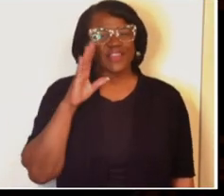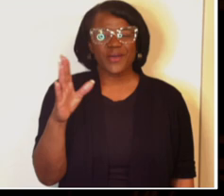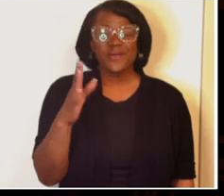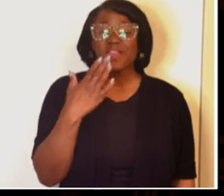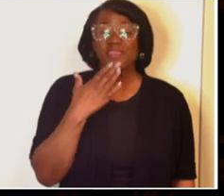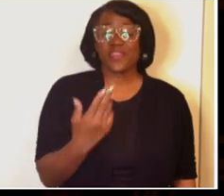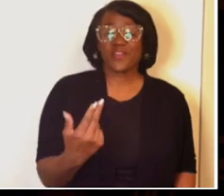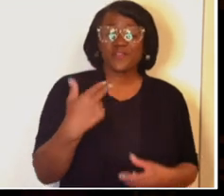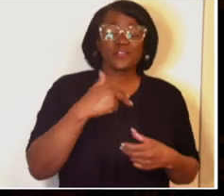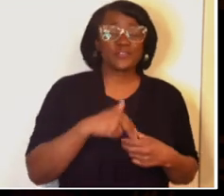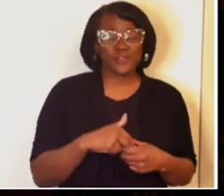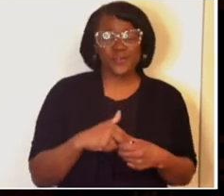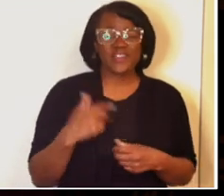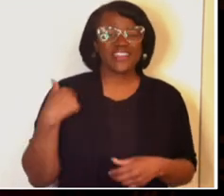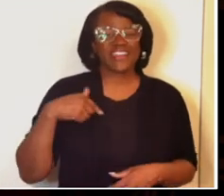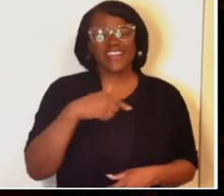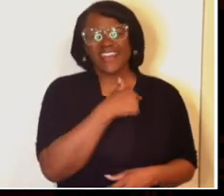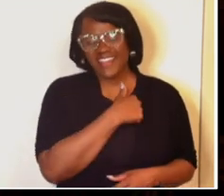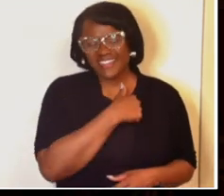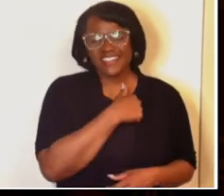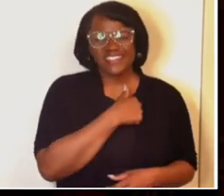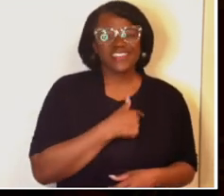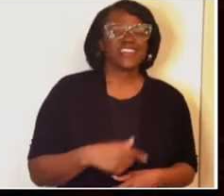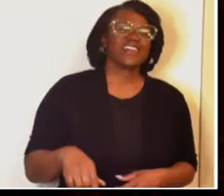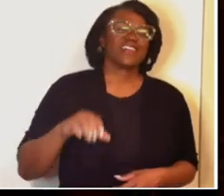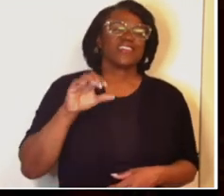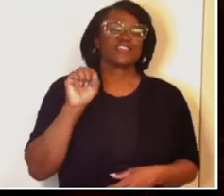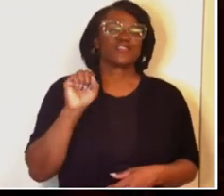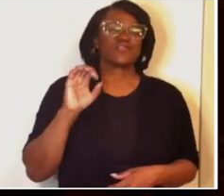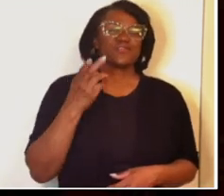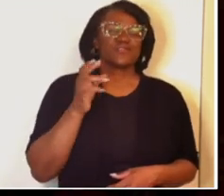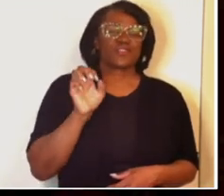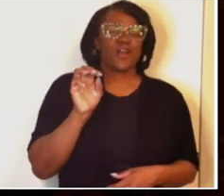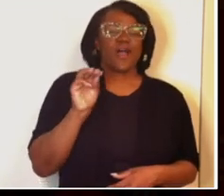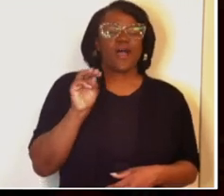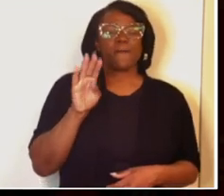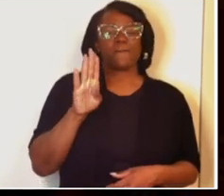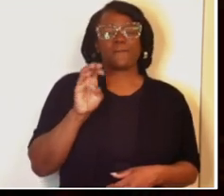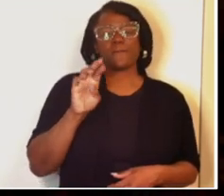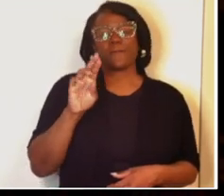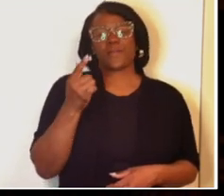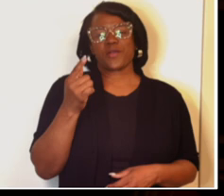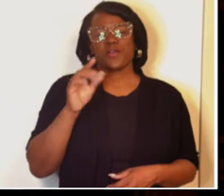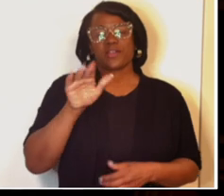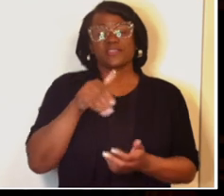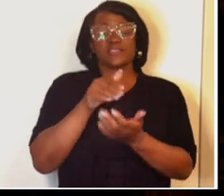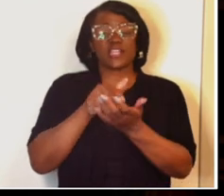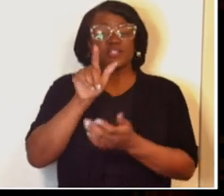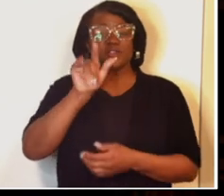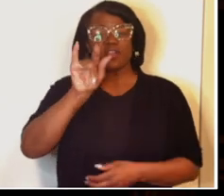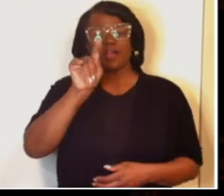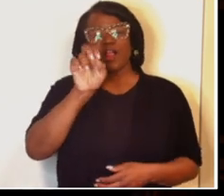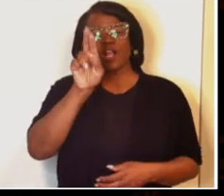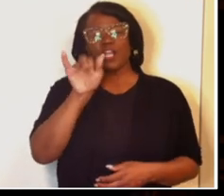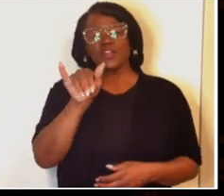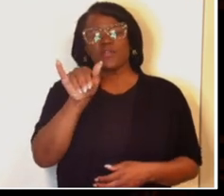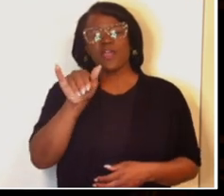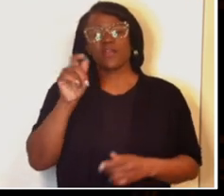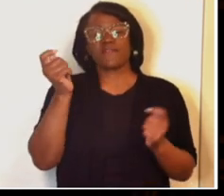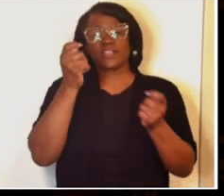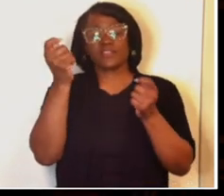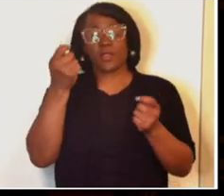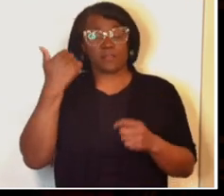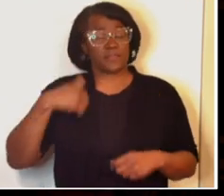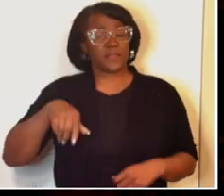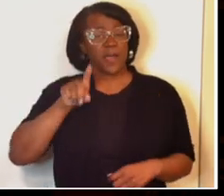Hello. We are so happy to have you join us at the Schomburg Center Literary Festival. I am Diane